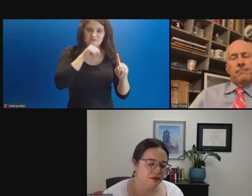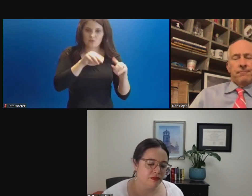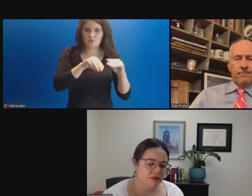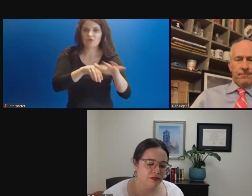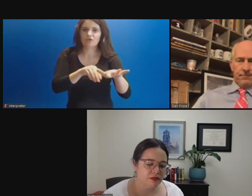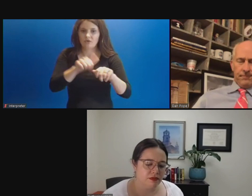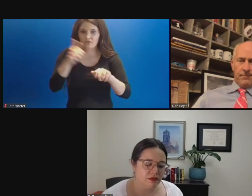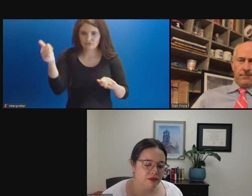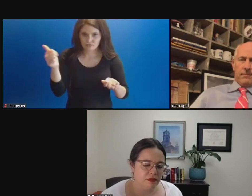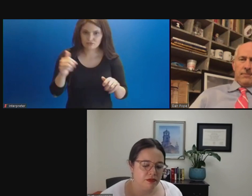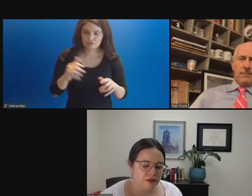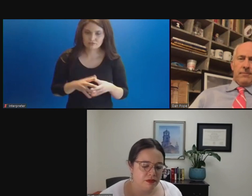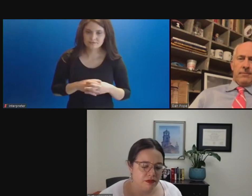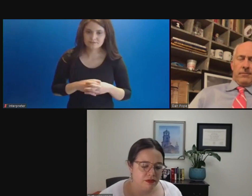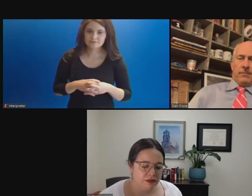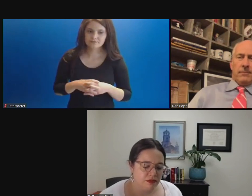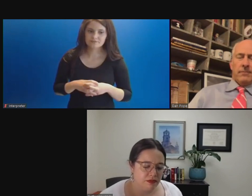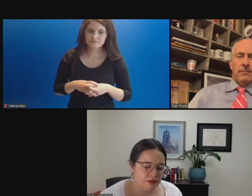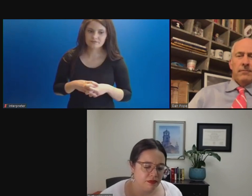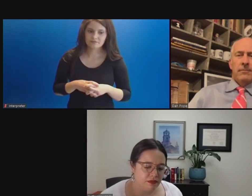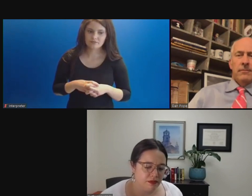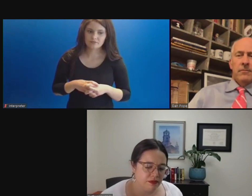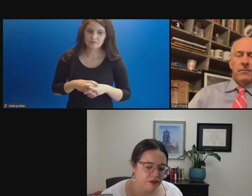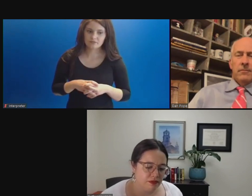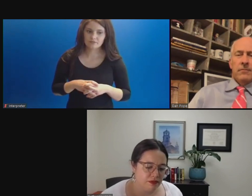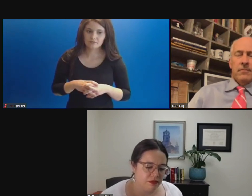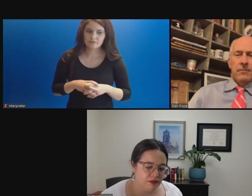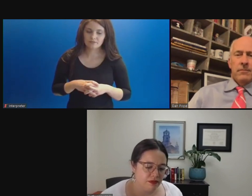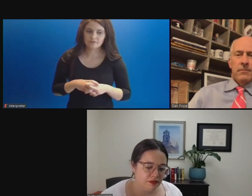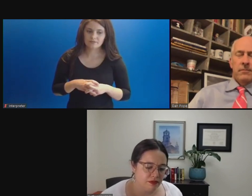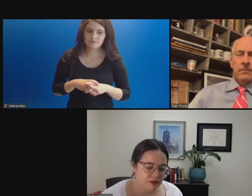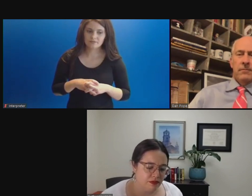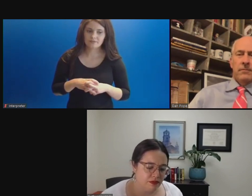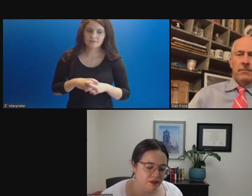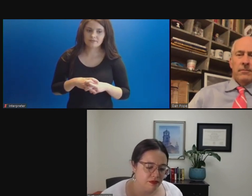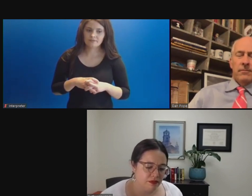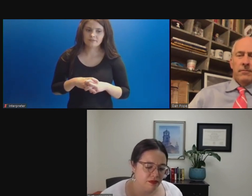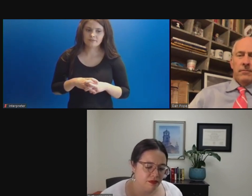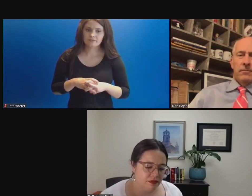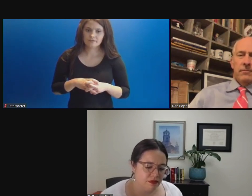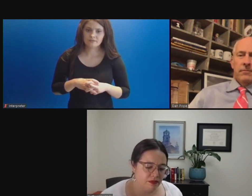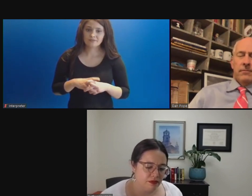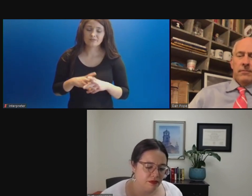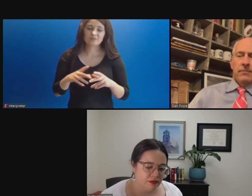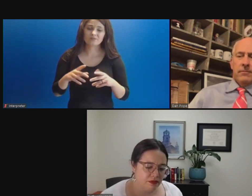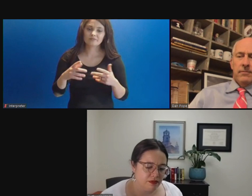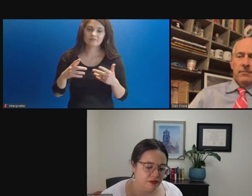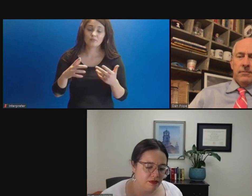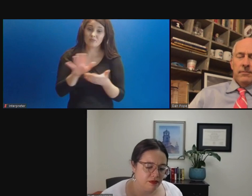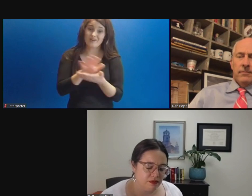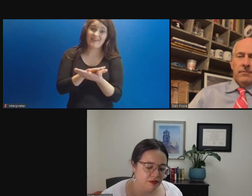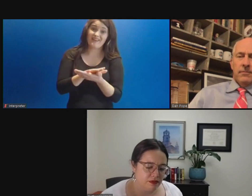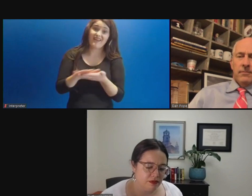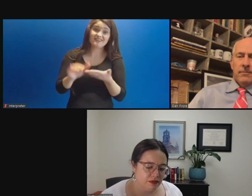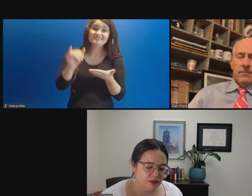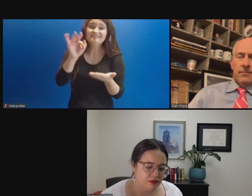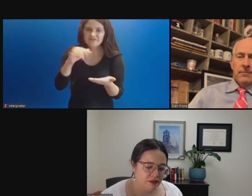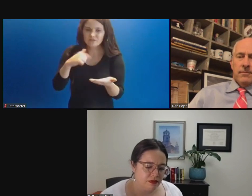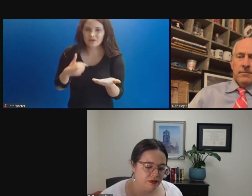else. If the best case scenario is that we had unlimited testing and we could